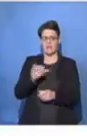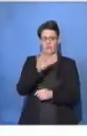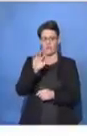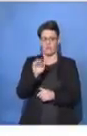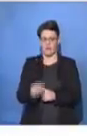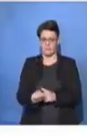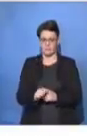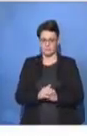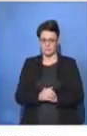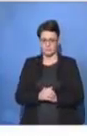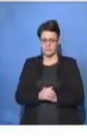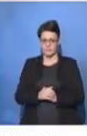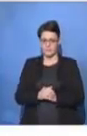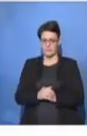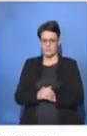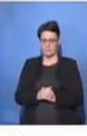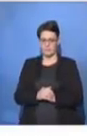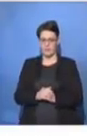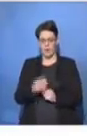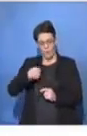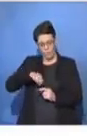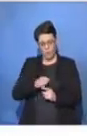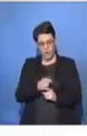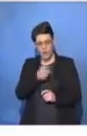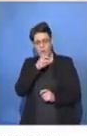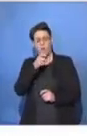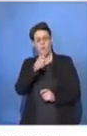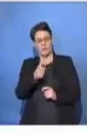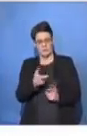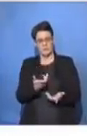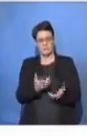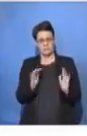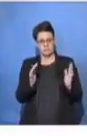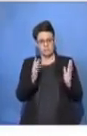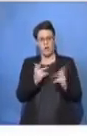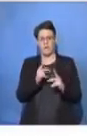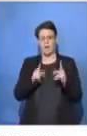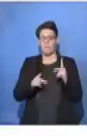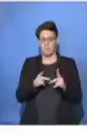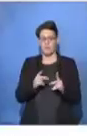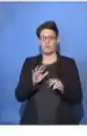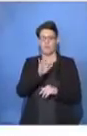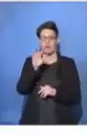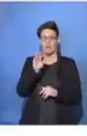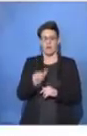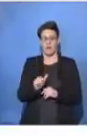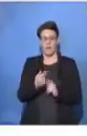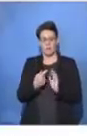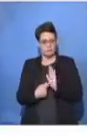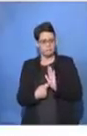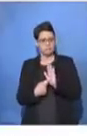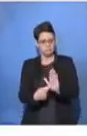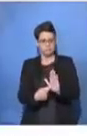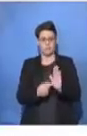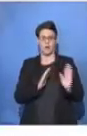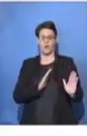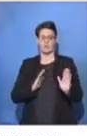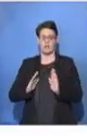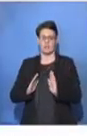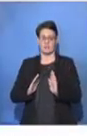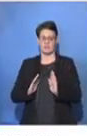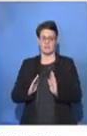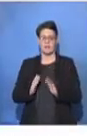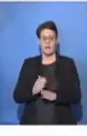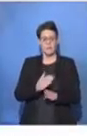Africa. The mission commends the people of South Africa for their exemplary conduct before